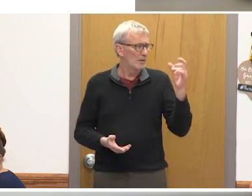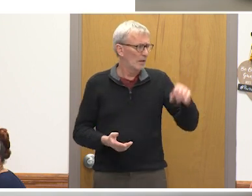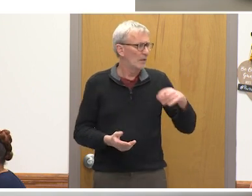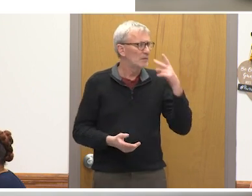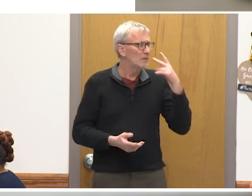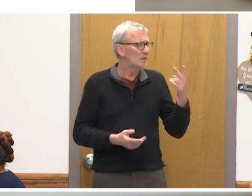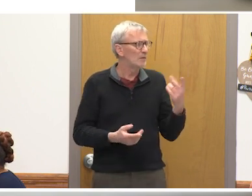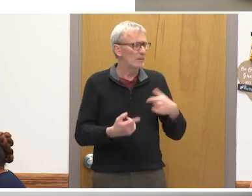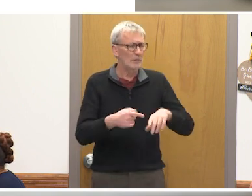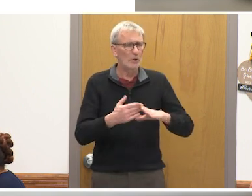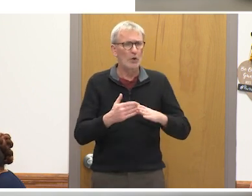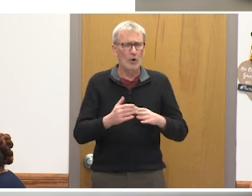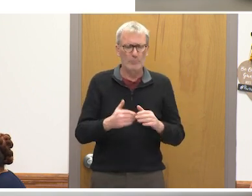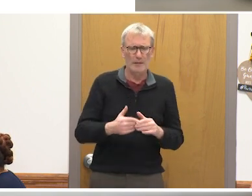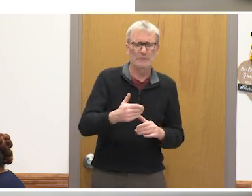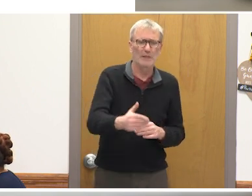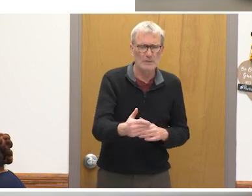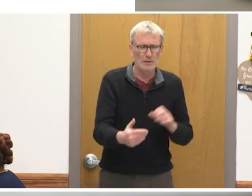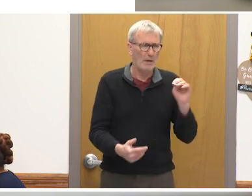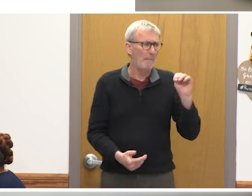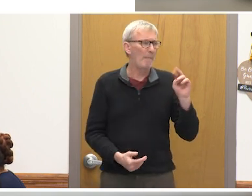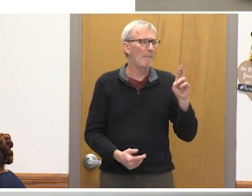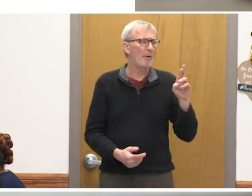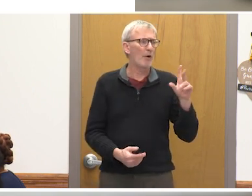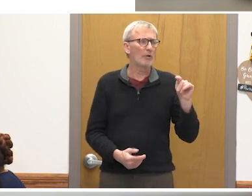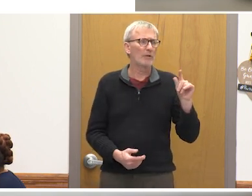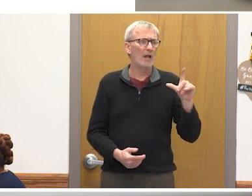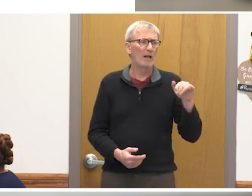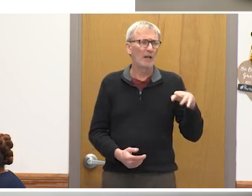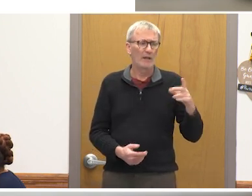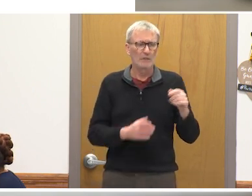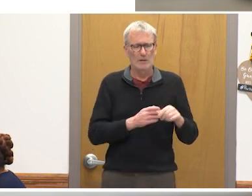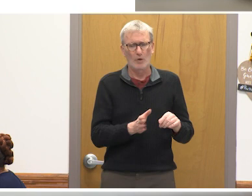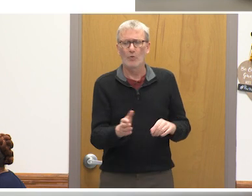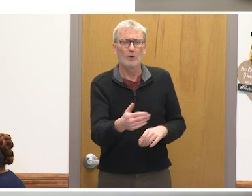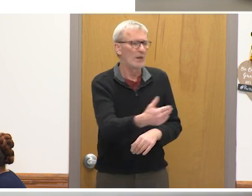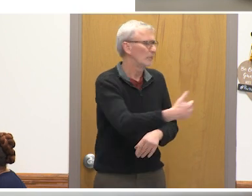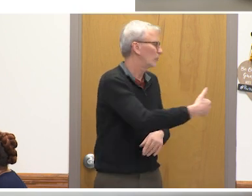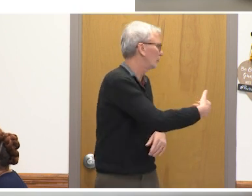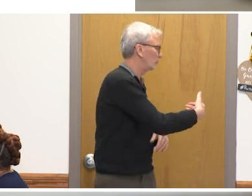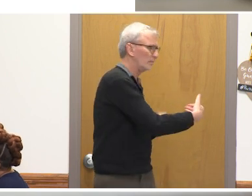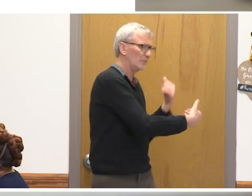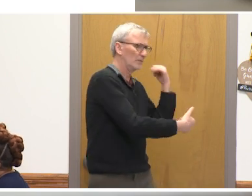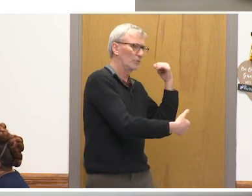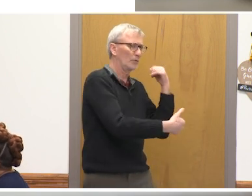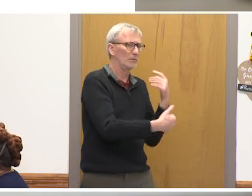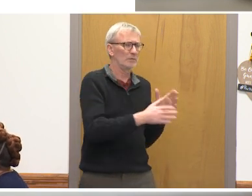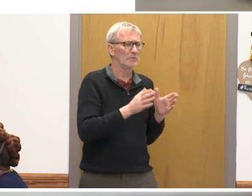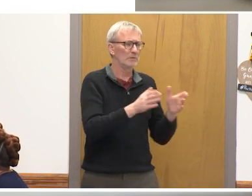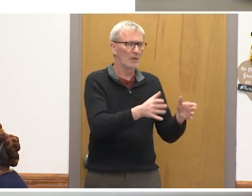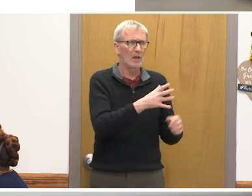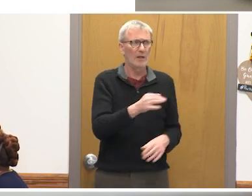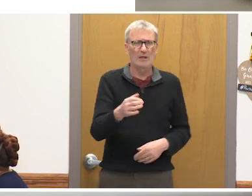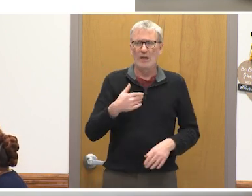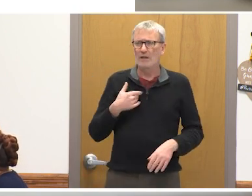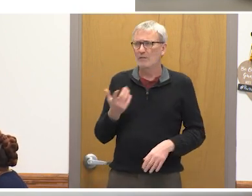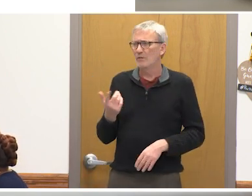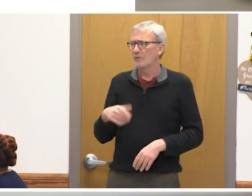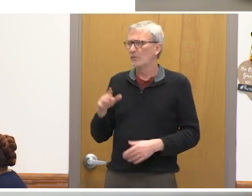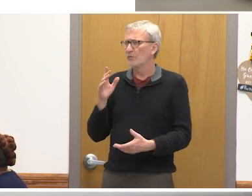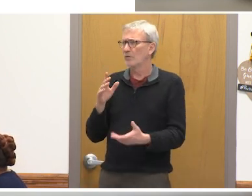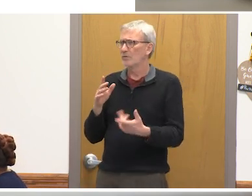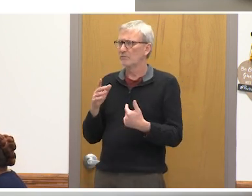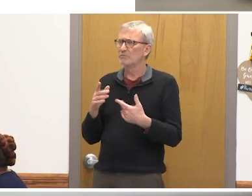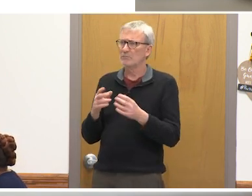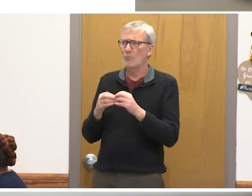see, the curb extensions at this Mertland intersection do wrap around to the side street, and so this also reduces the